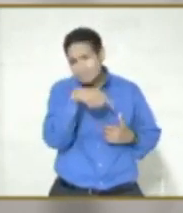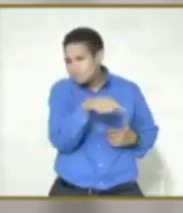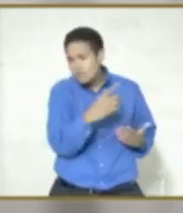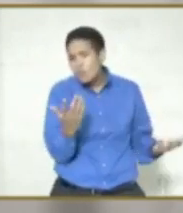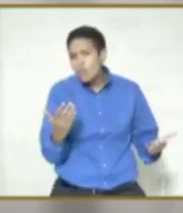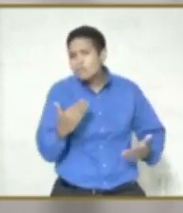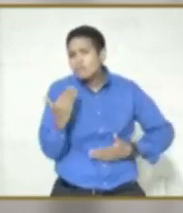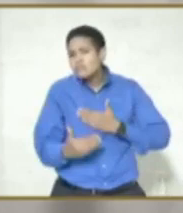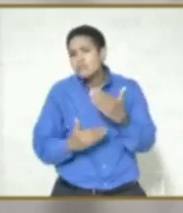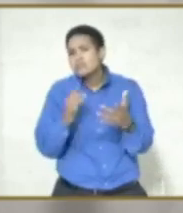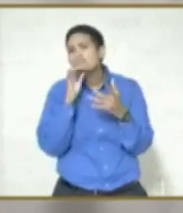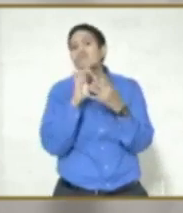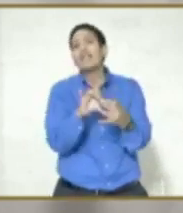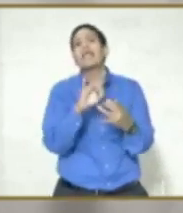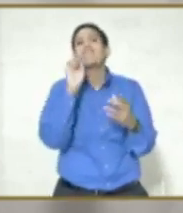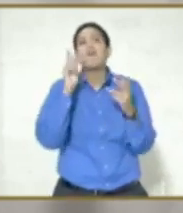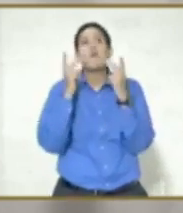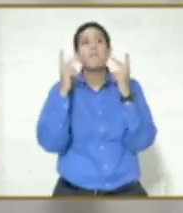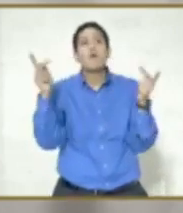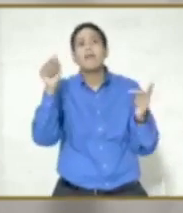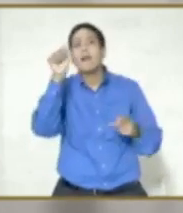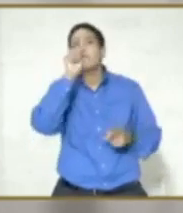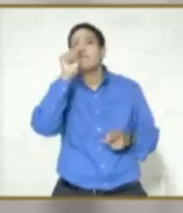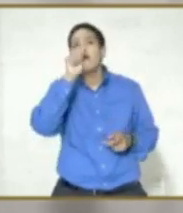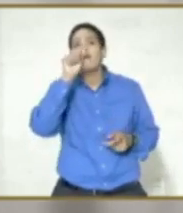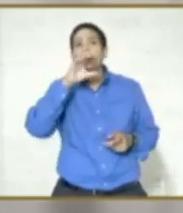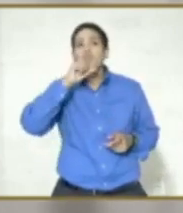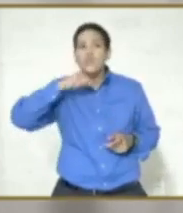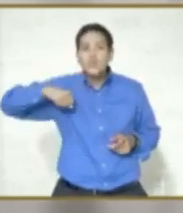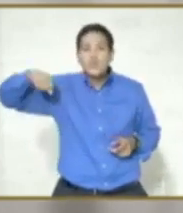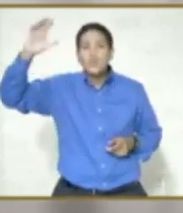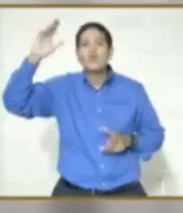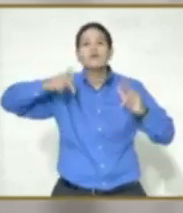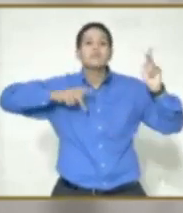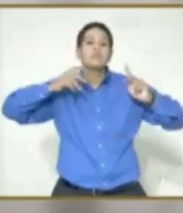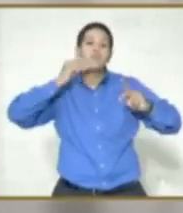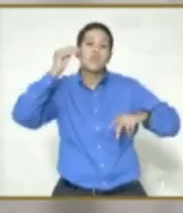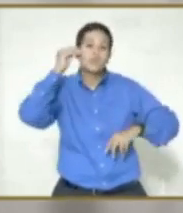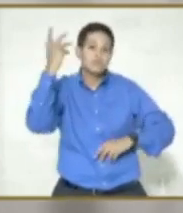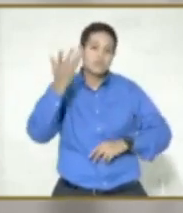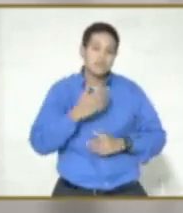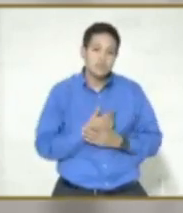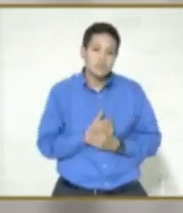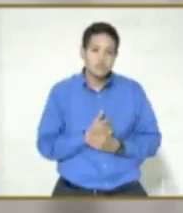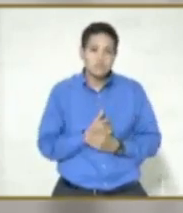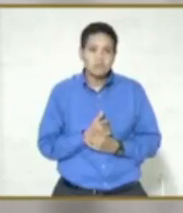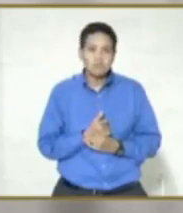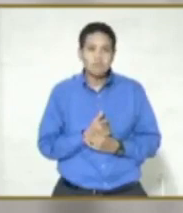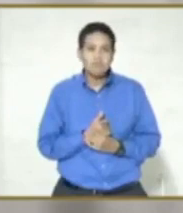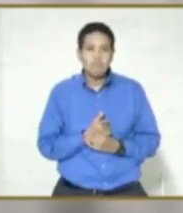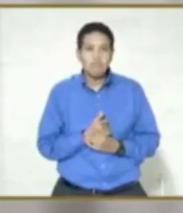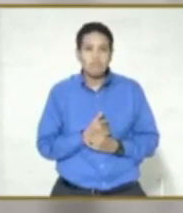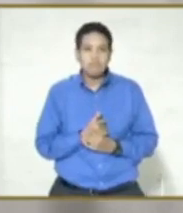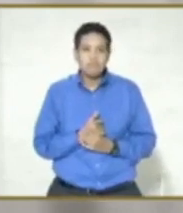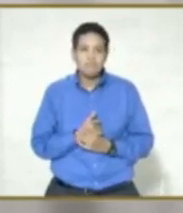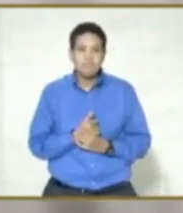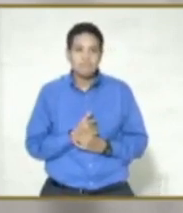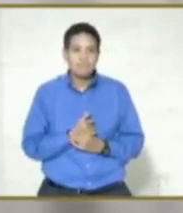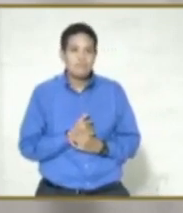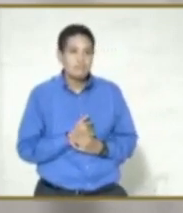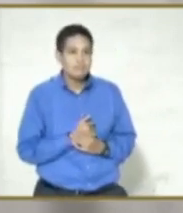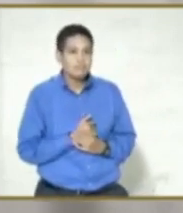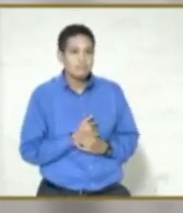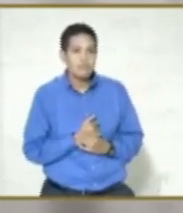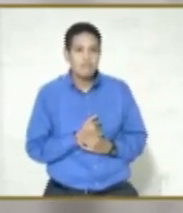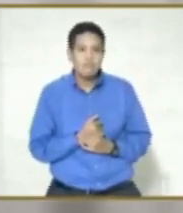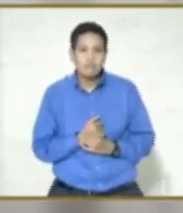relation to the protocols for public and private senior citizens' homes? The second part of that question, Minister and panel,